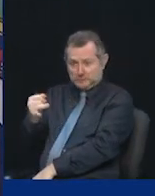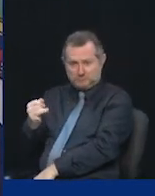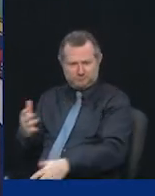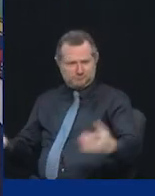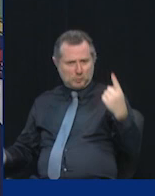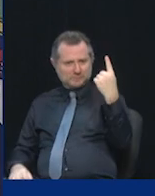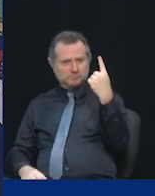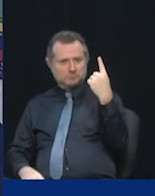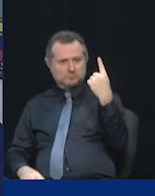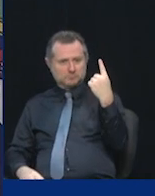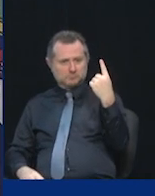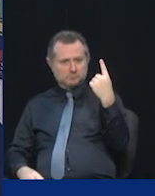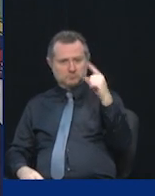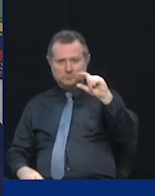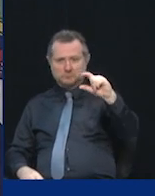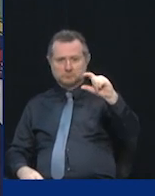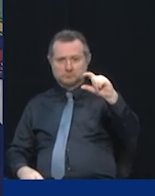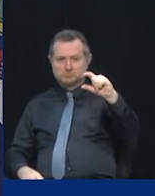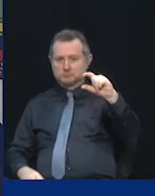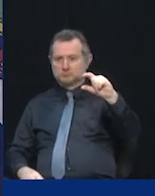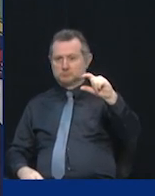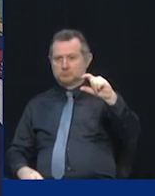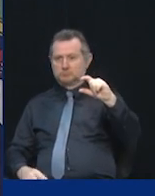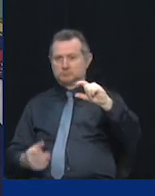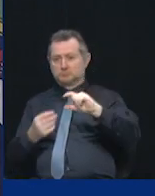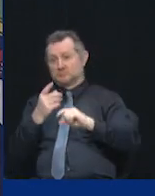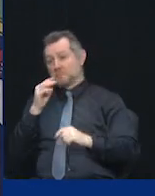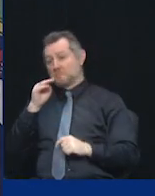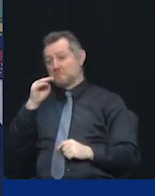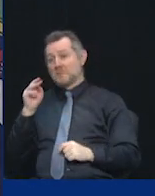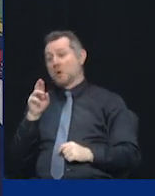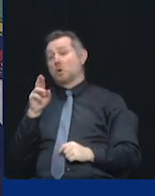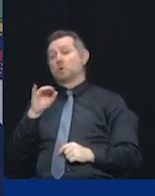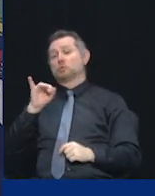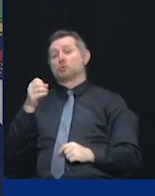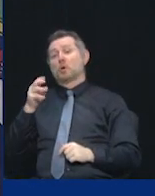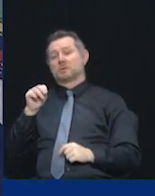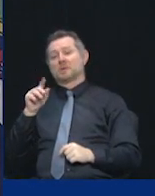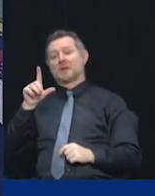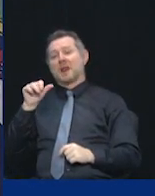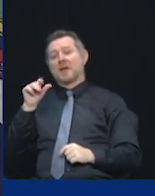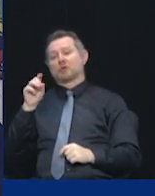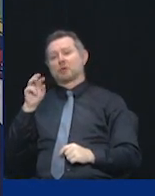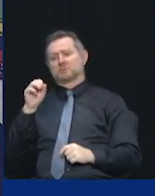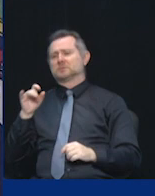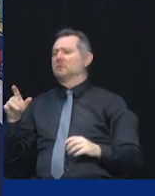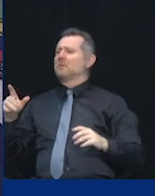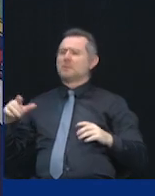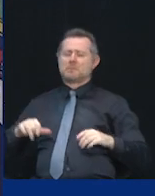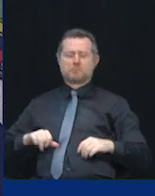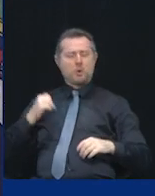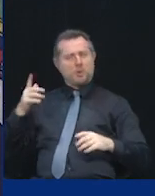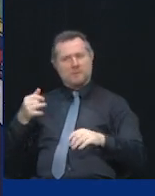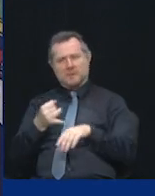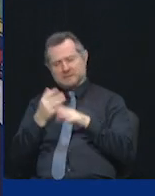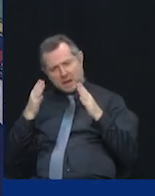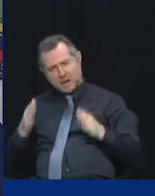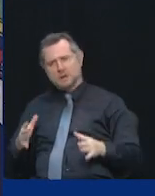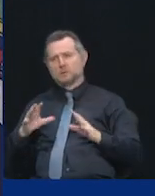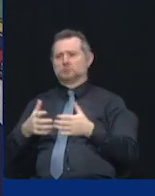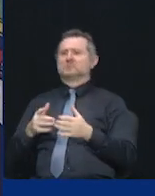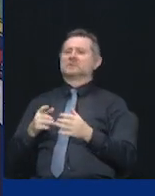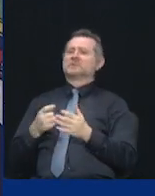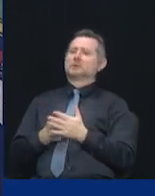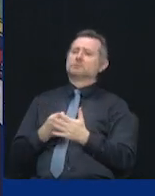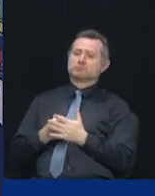shots, Mr. John Ledecky, we're very proud of the Islanders. I want you to know I offered Mr. Ledecky, I